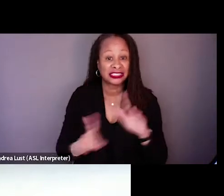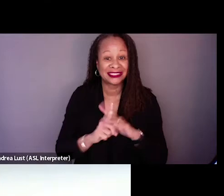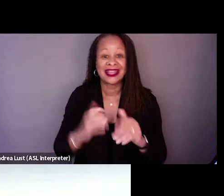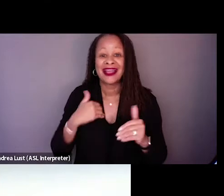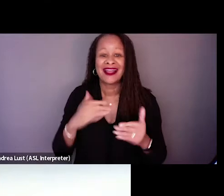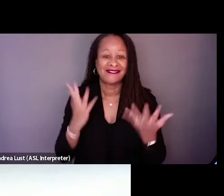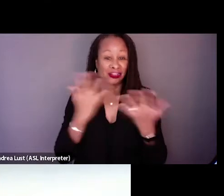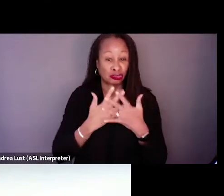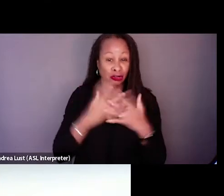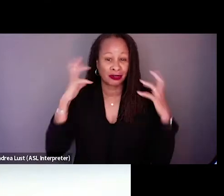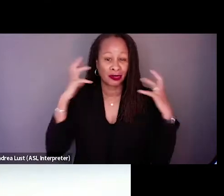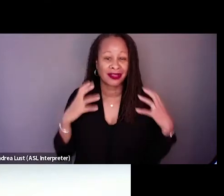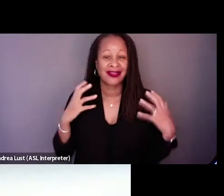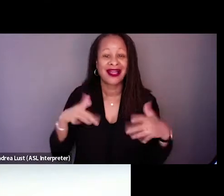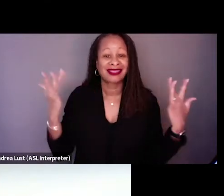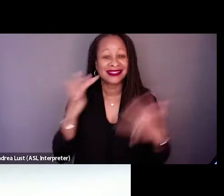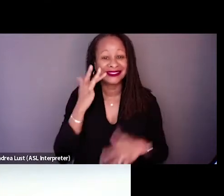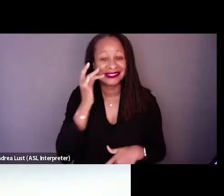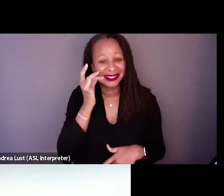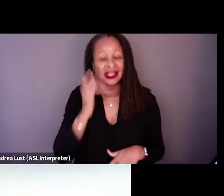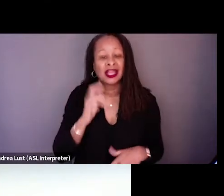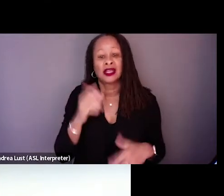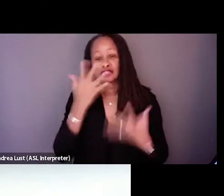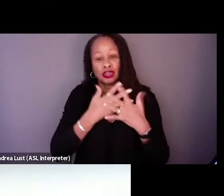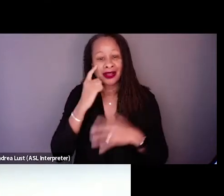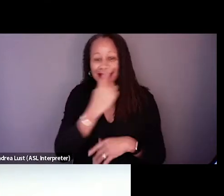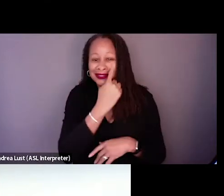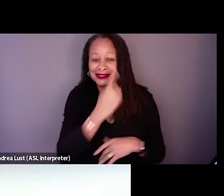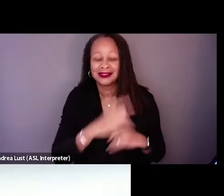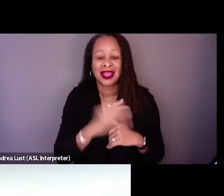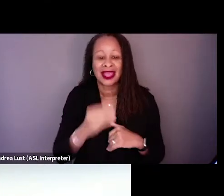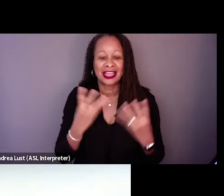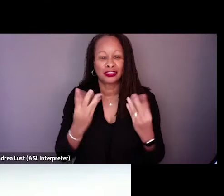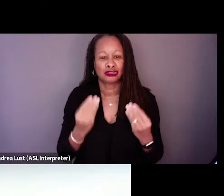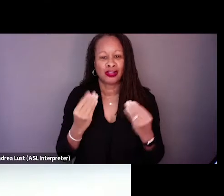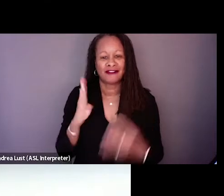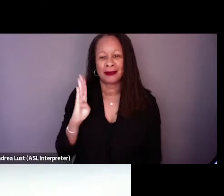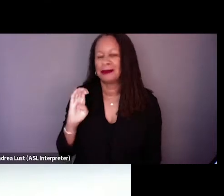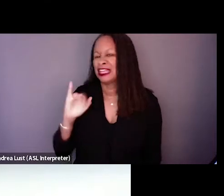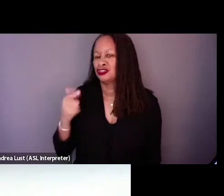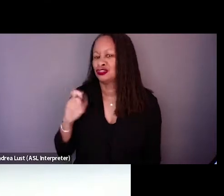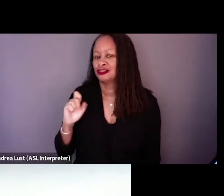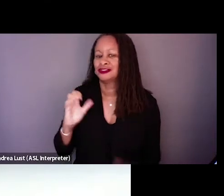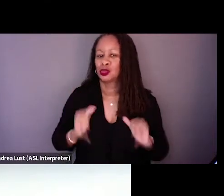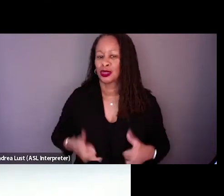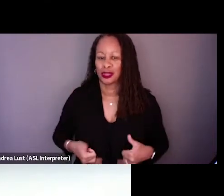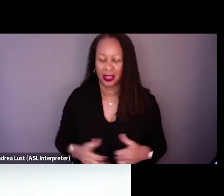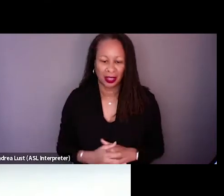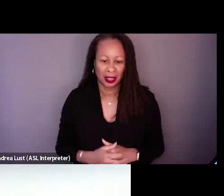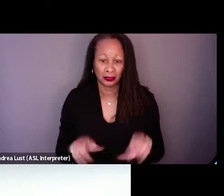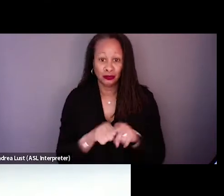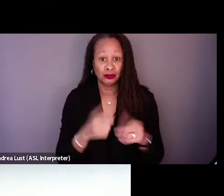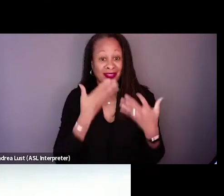dark curly hair, light skin, dark eyes, and a soft beige sweater. I'd like to